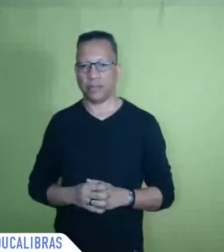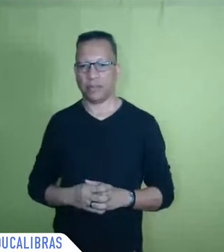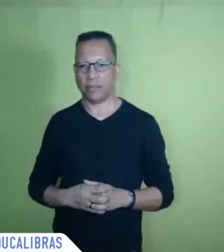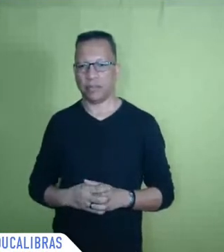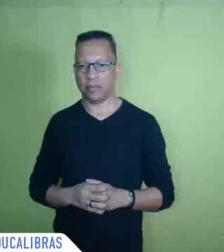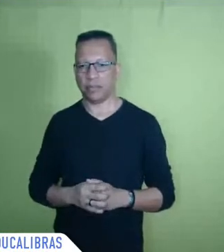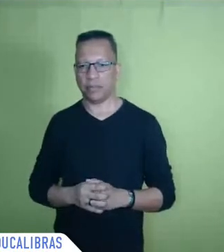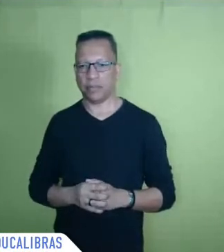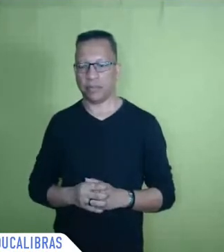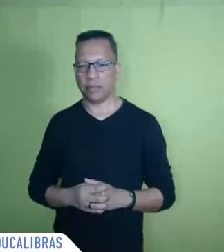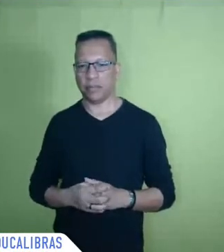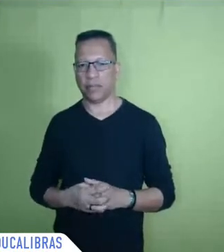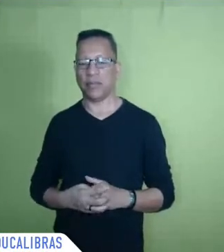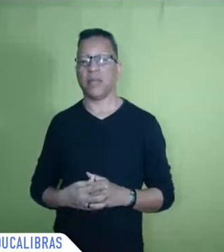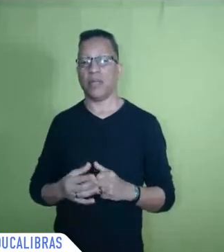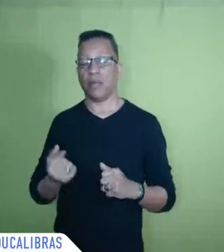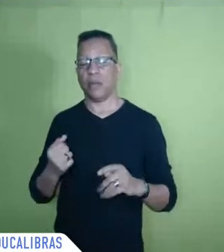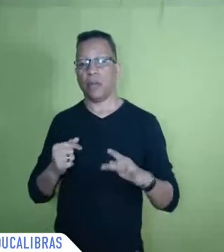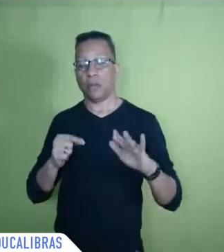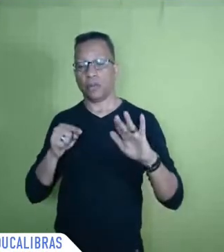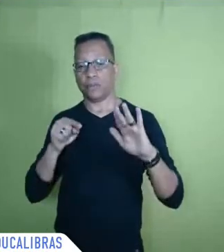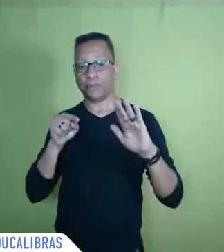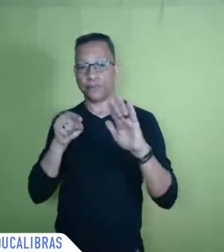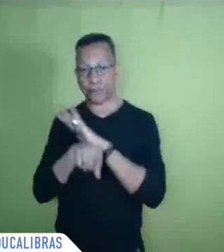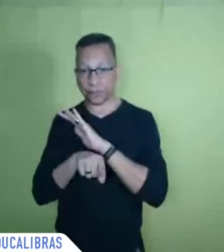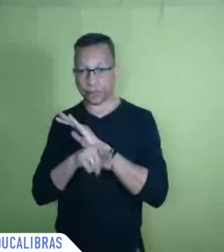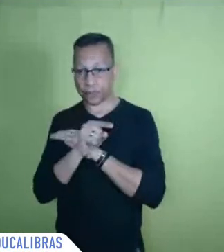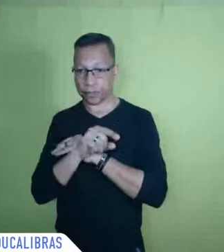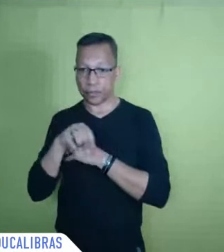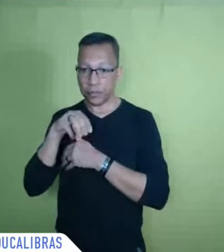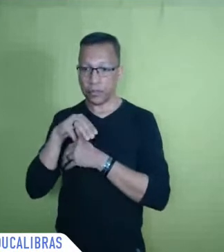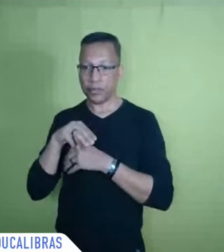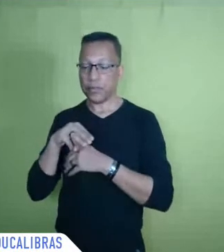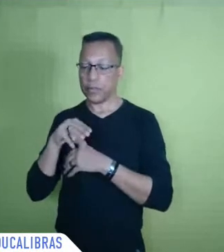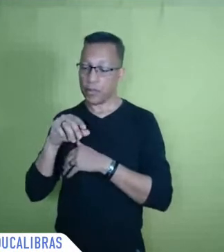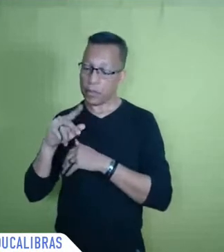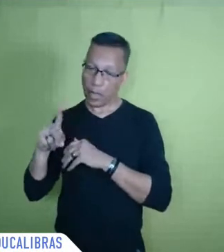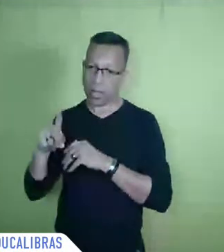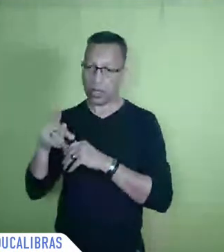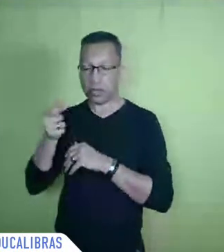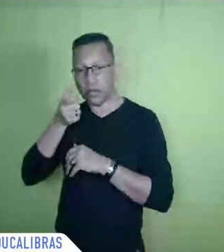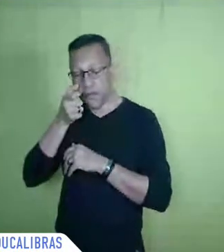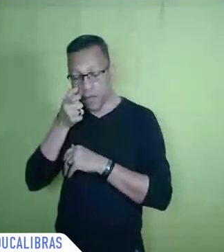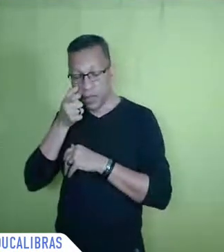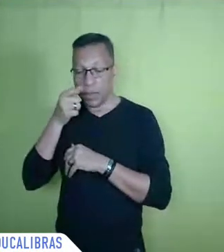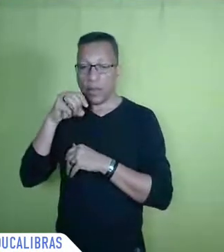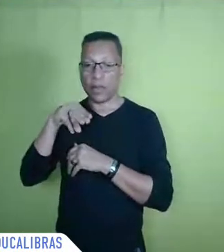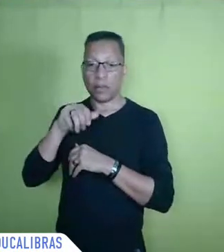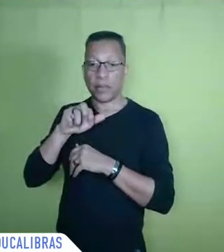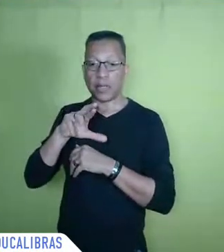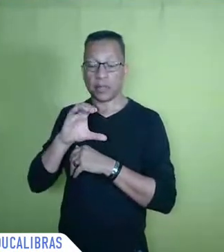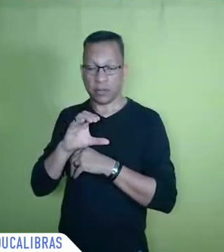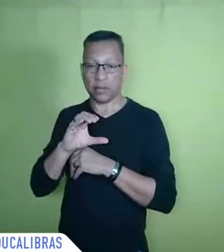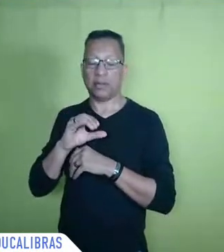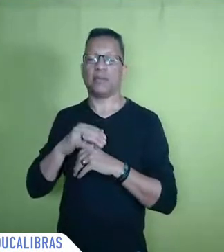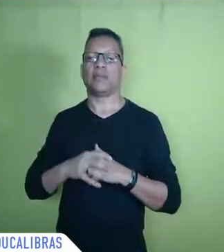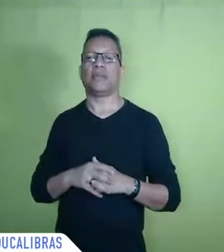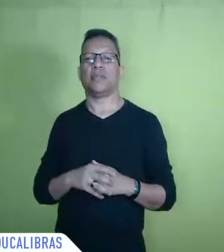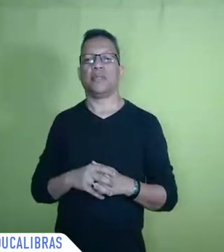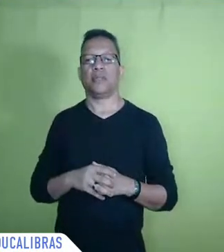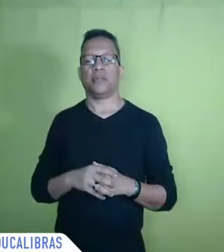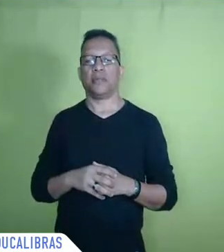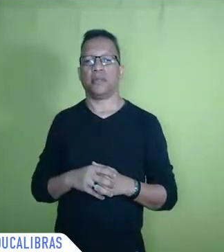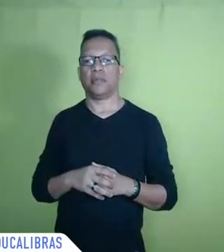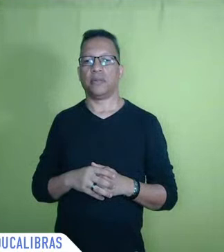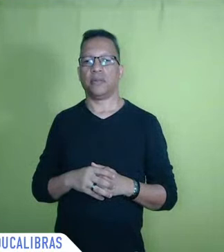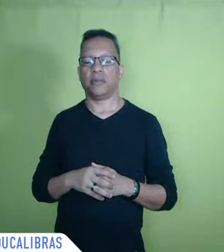you, you spoke of inequality as a set of ways that span time periods. What